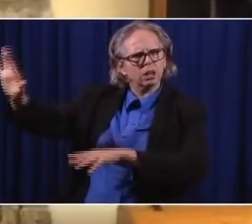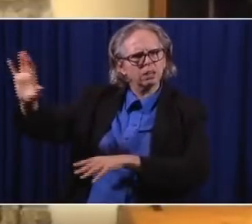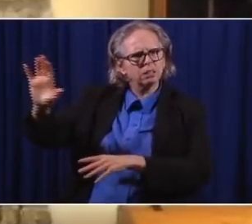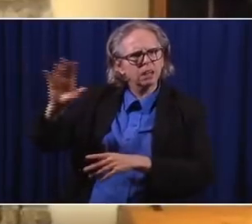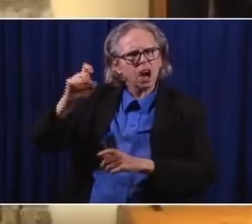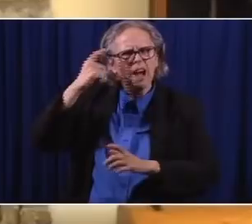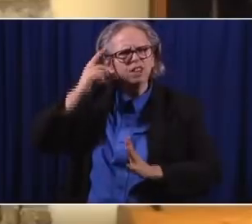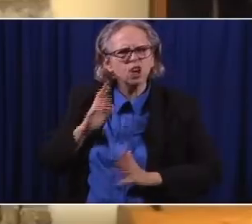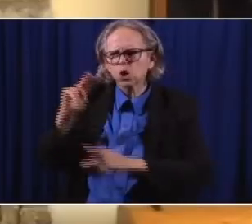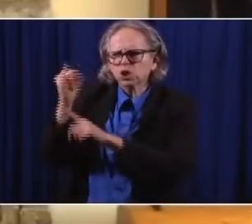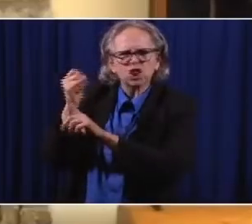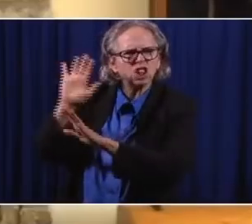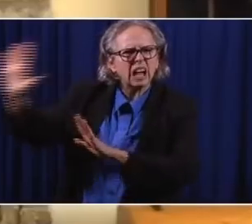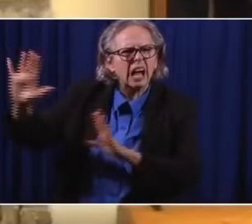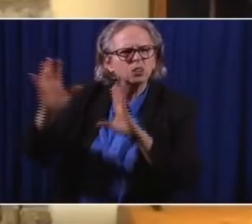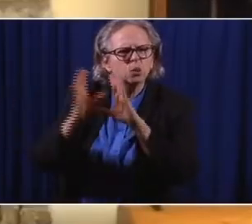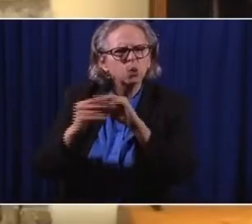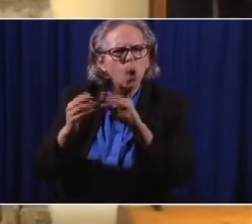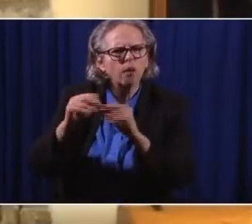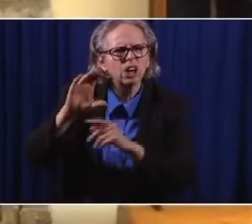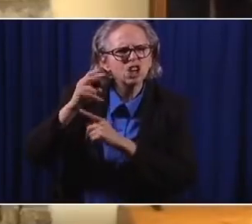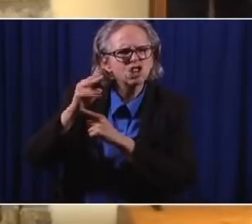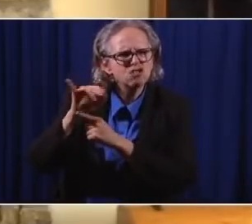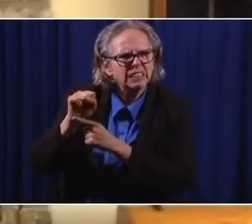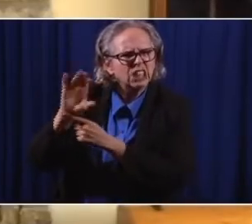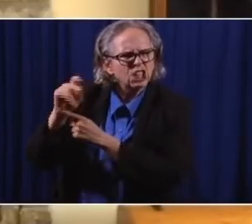I might have been in that same position.